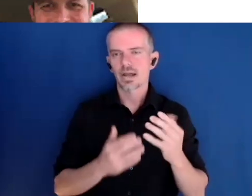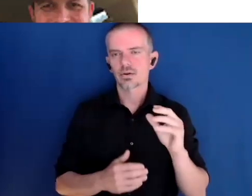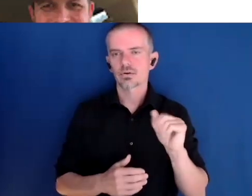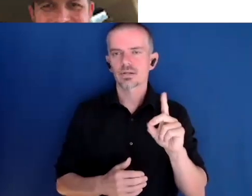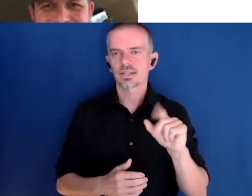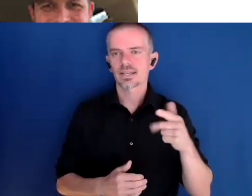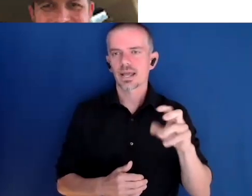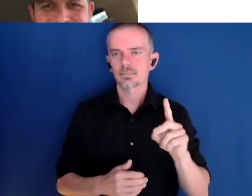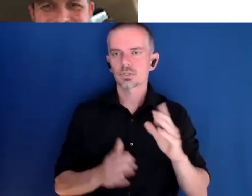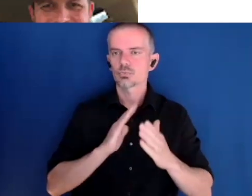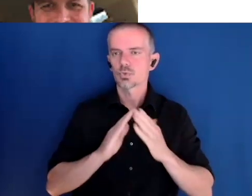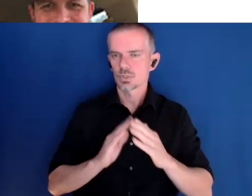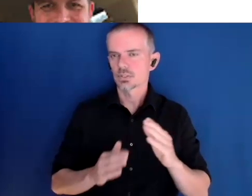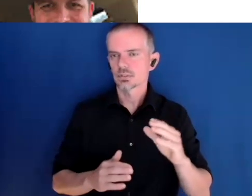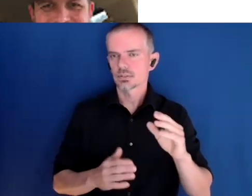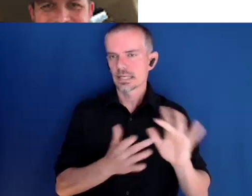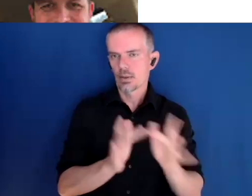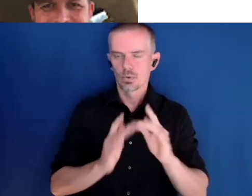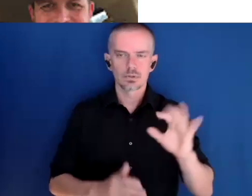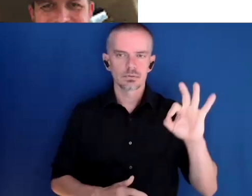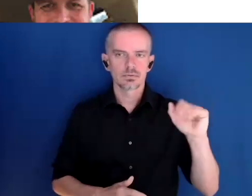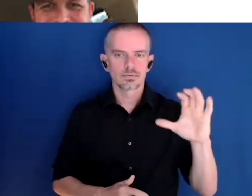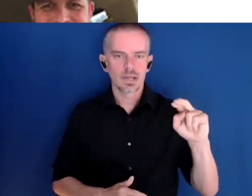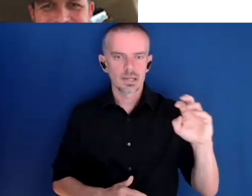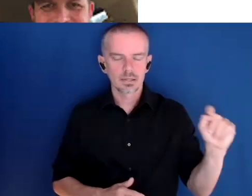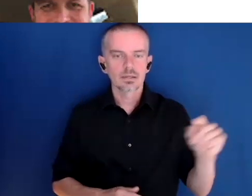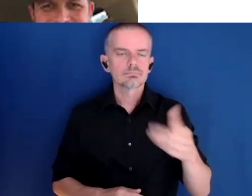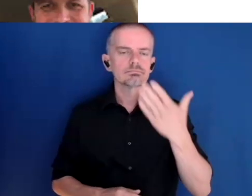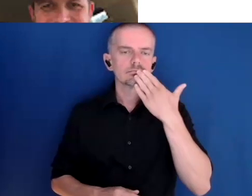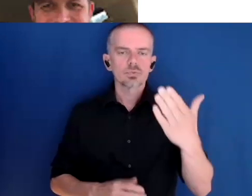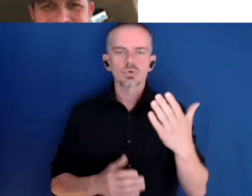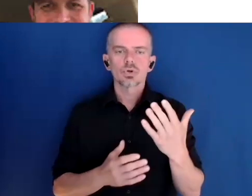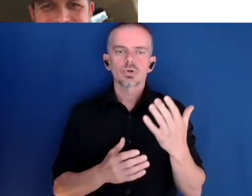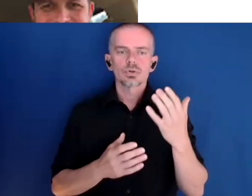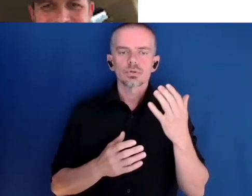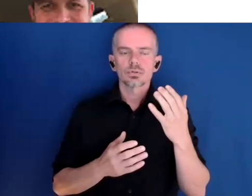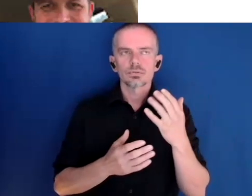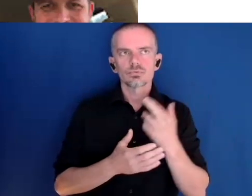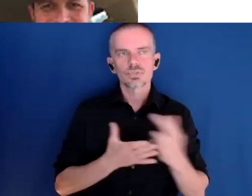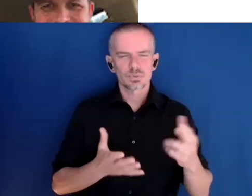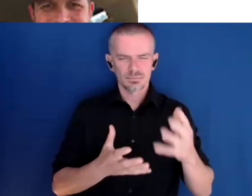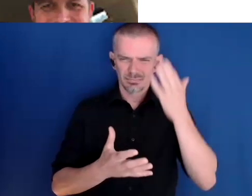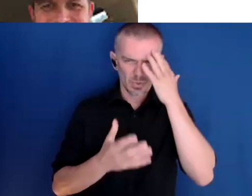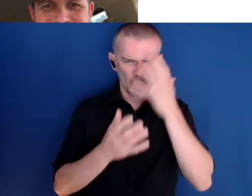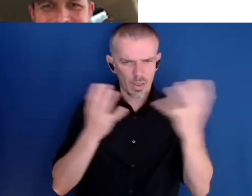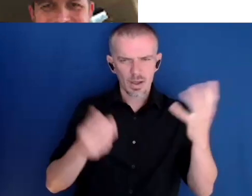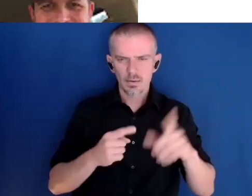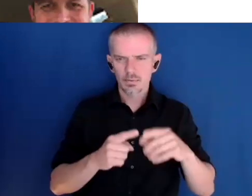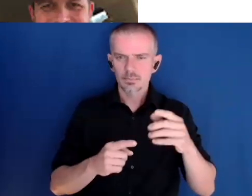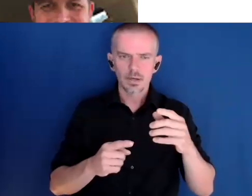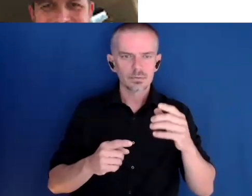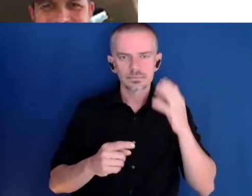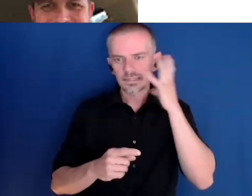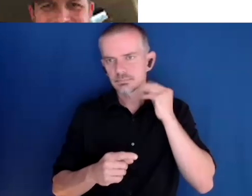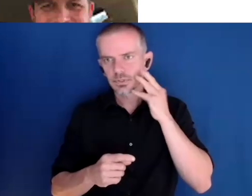and are really great sources of wisdom and experience that they contribute to those